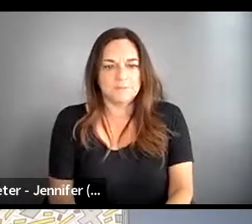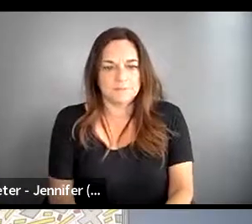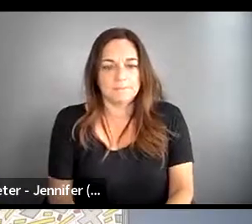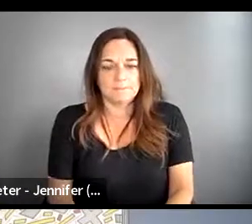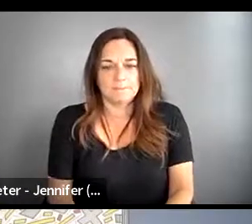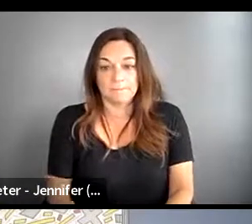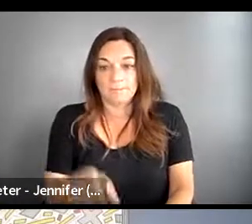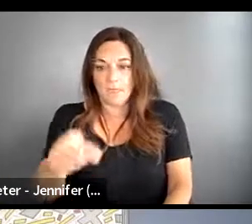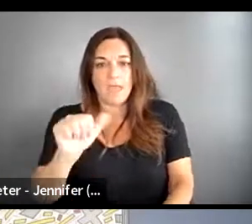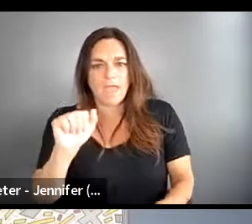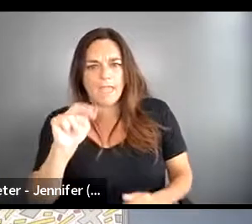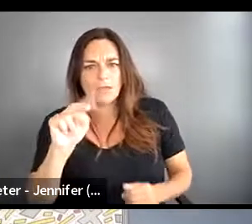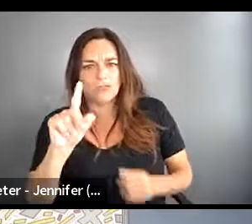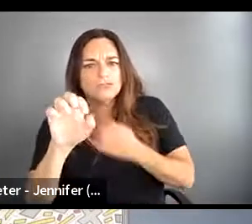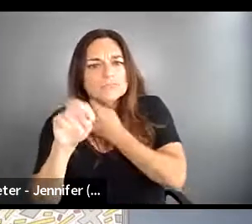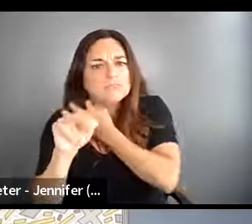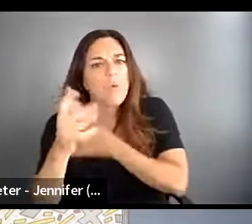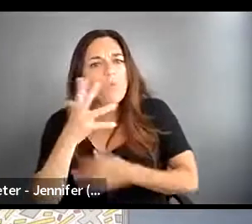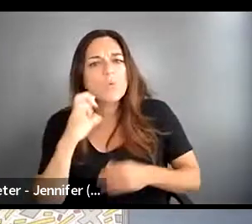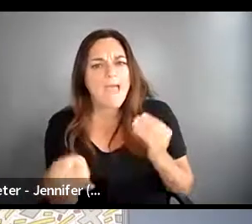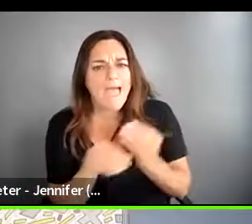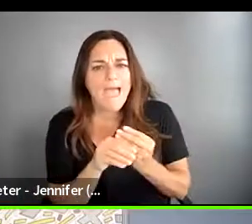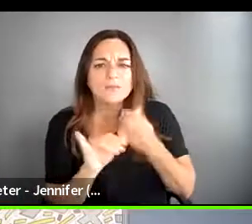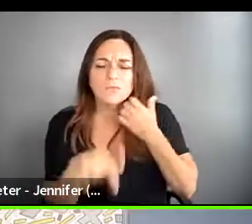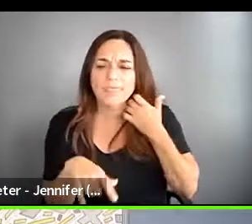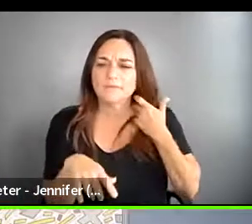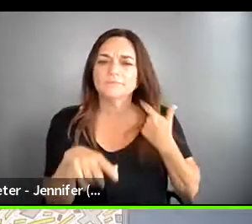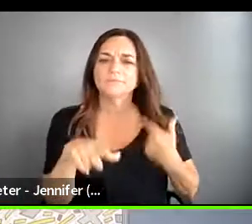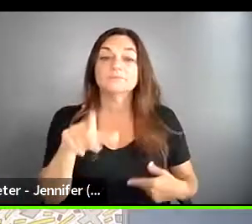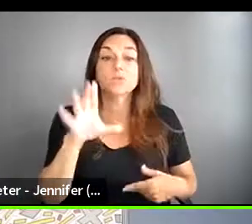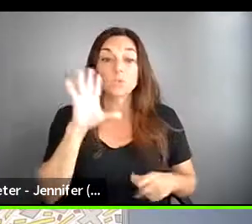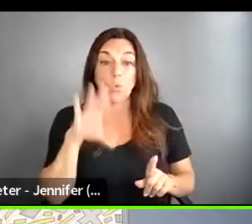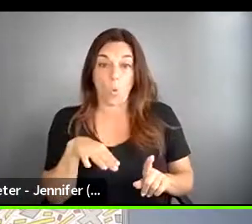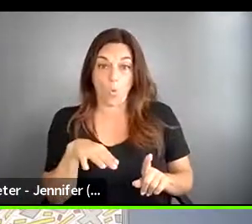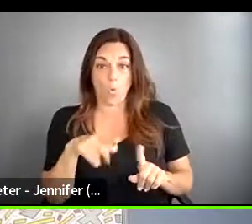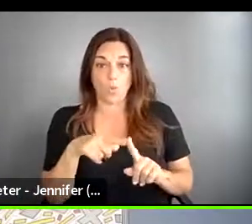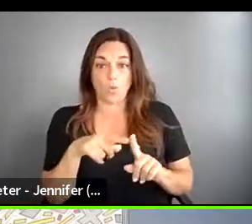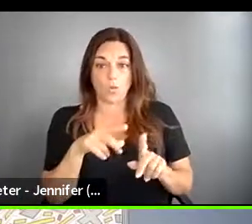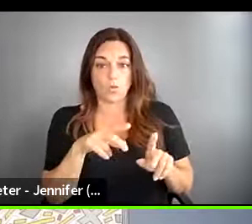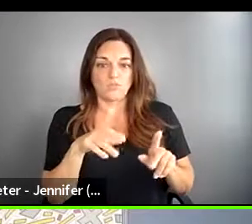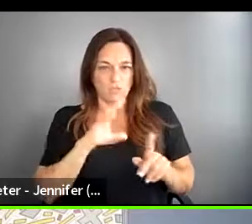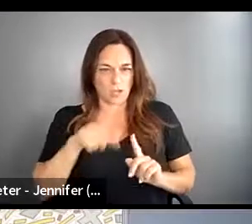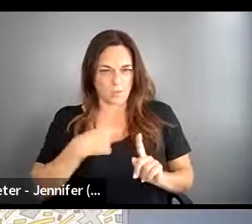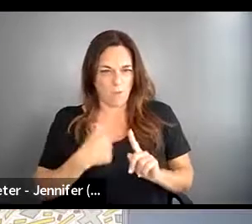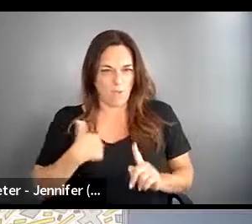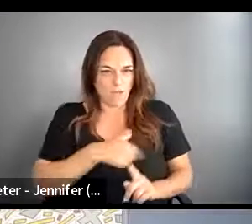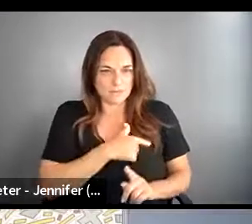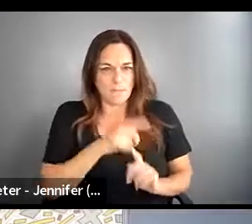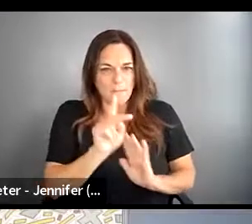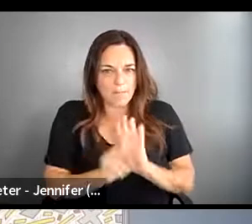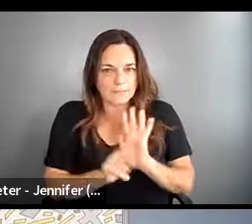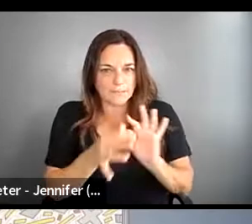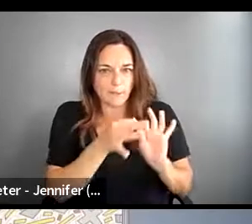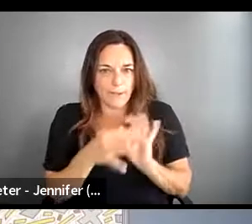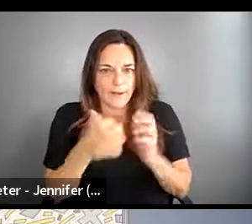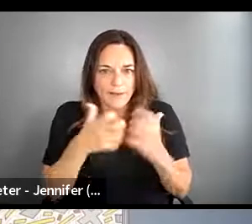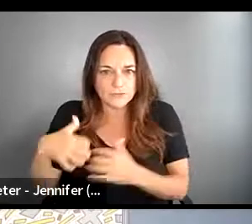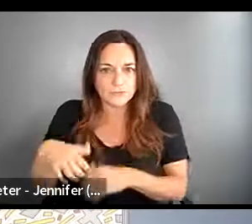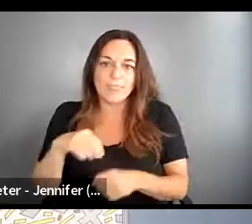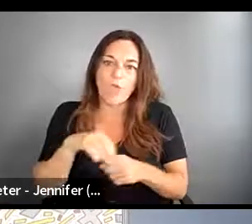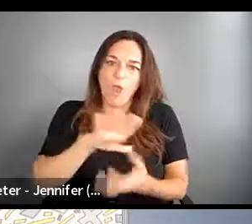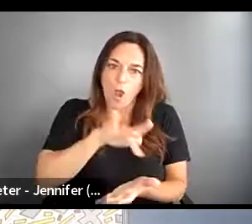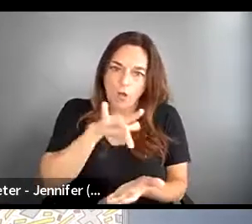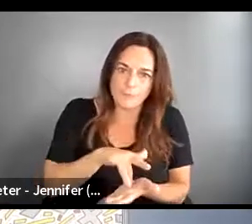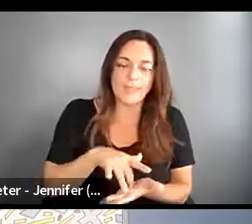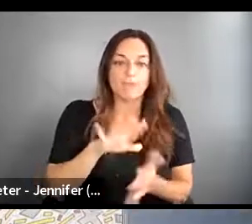I would just like to add on to that. You know, when Claudine talks about us being policy and organizing is the heartbeat, right? And relationships